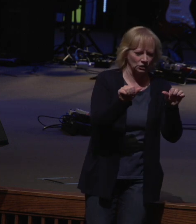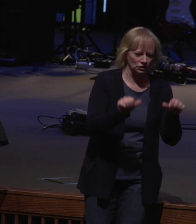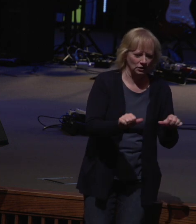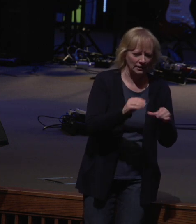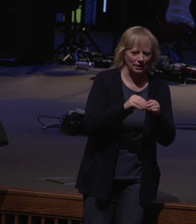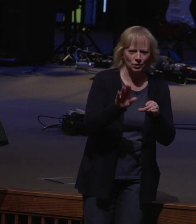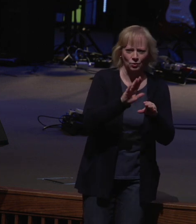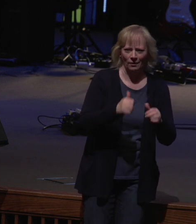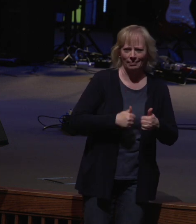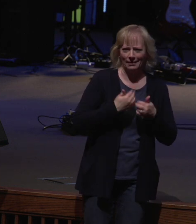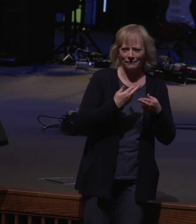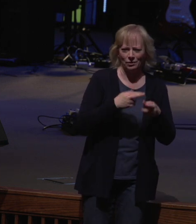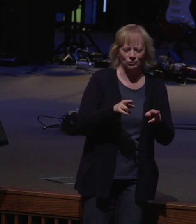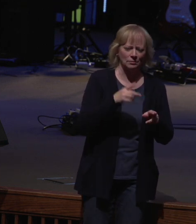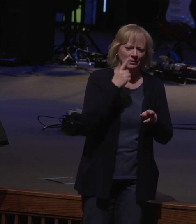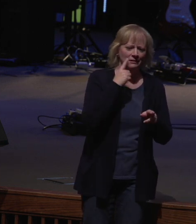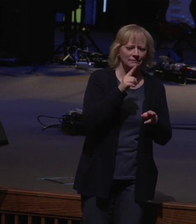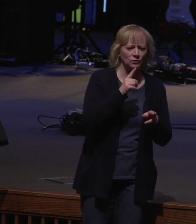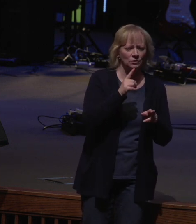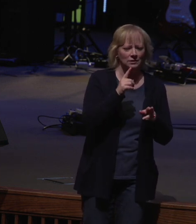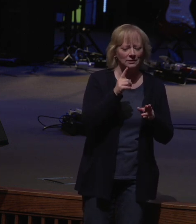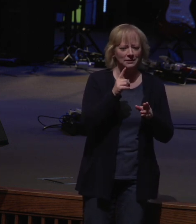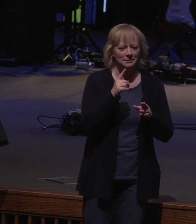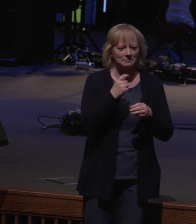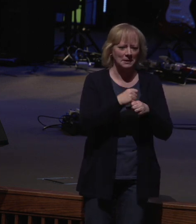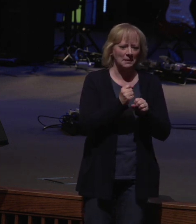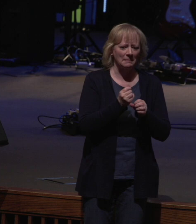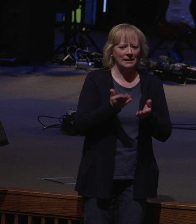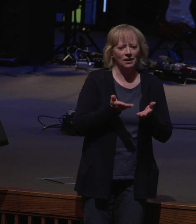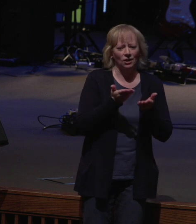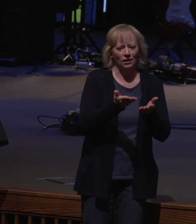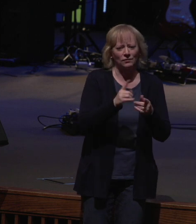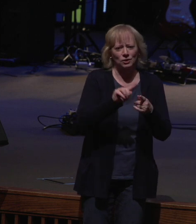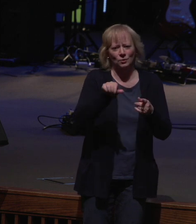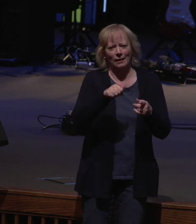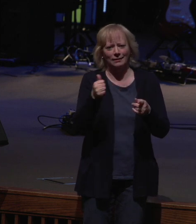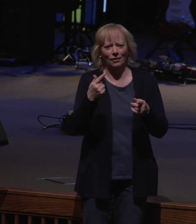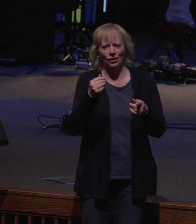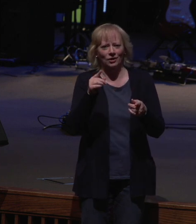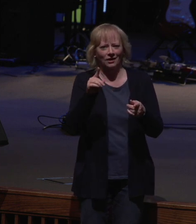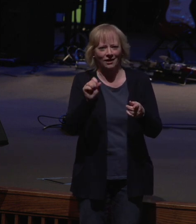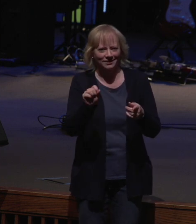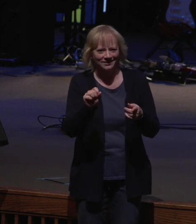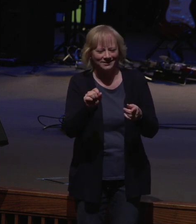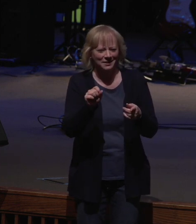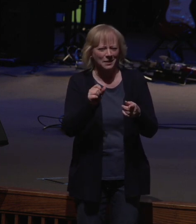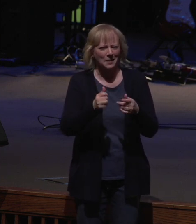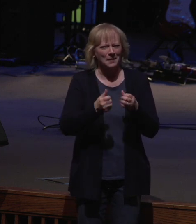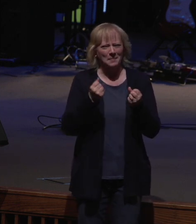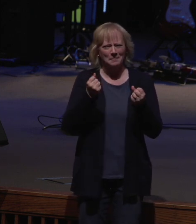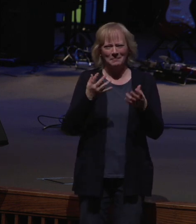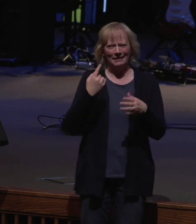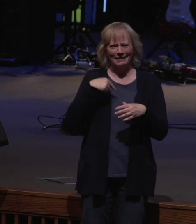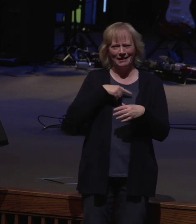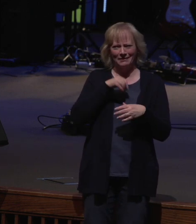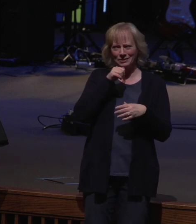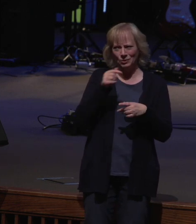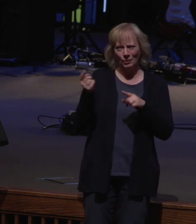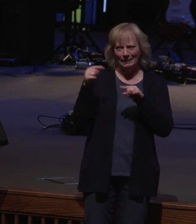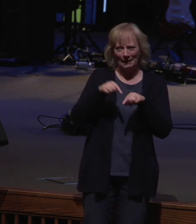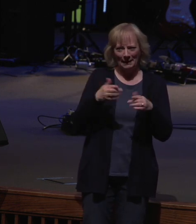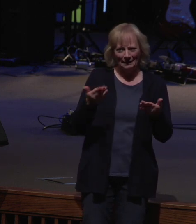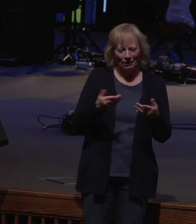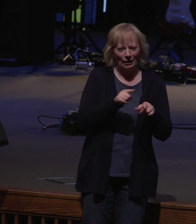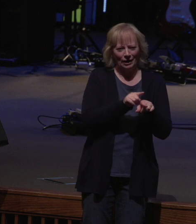other deity that you make offerings to. There's not a lot of us who would be here and are also